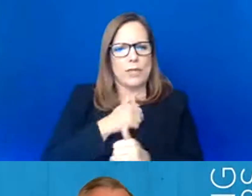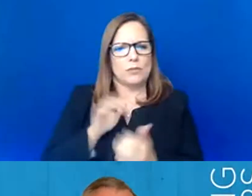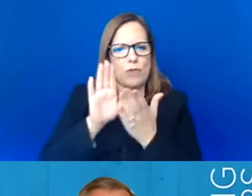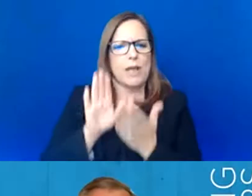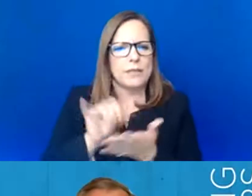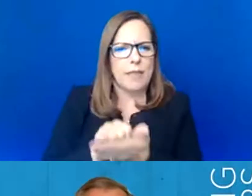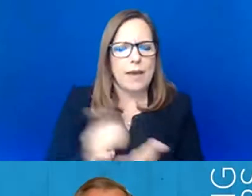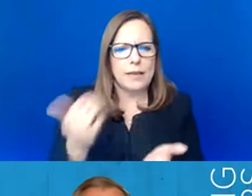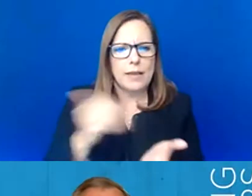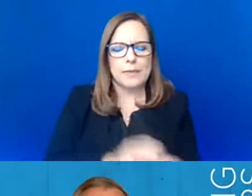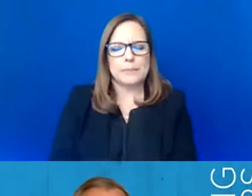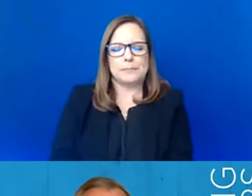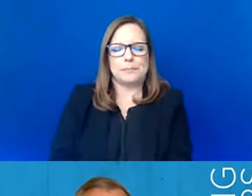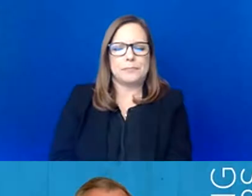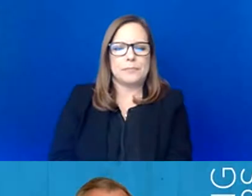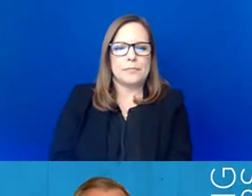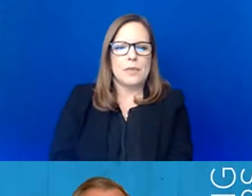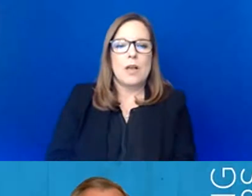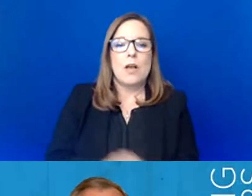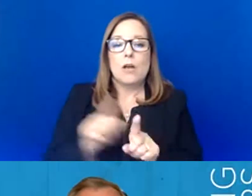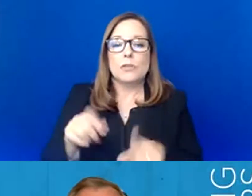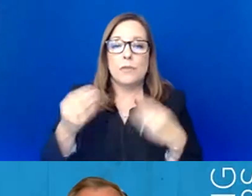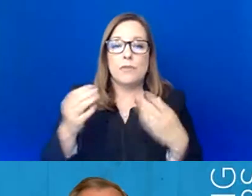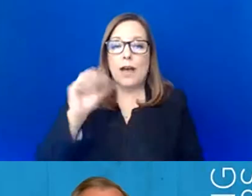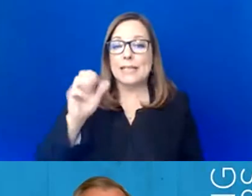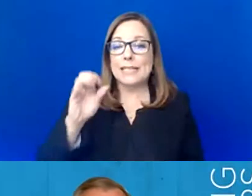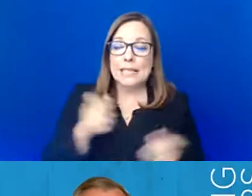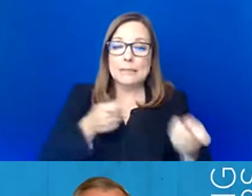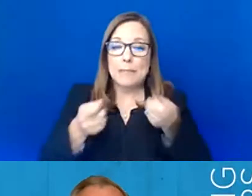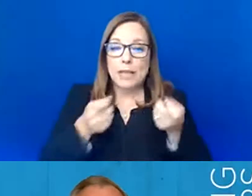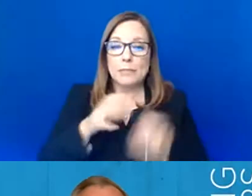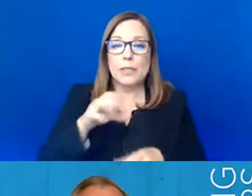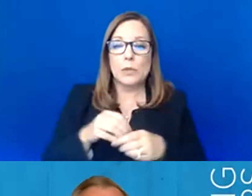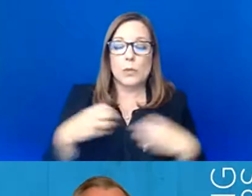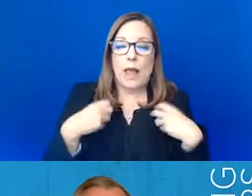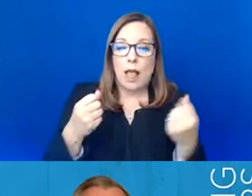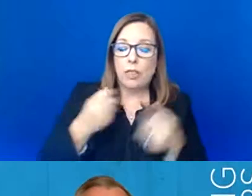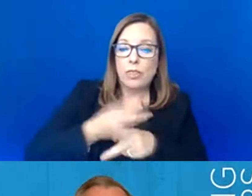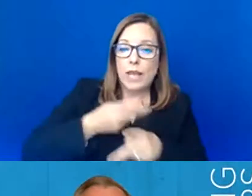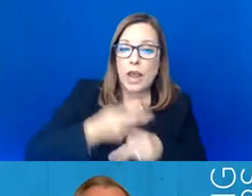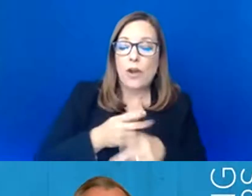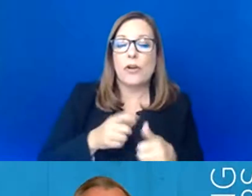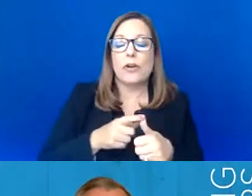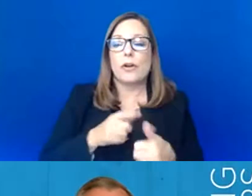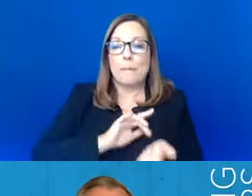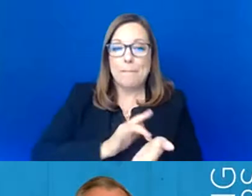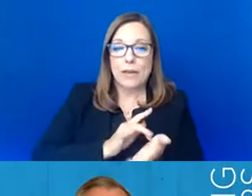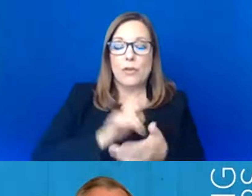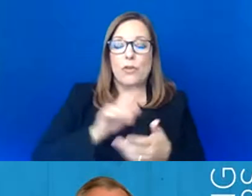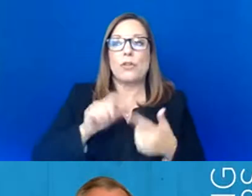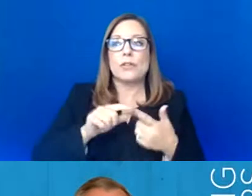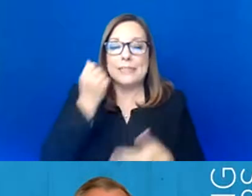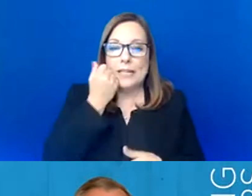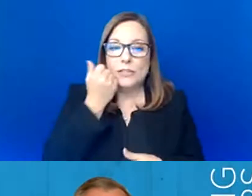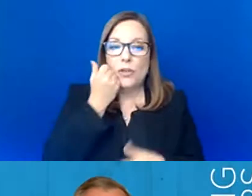We also provide case management, including mental health care. We have access to healthcare, dental, legal, full safety